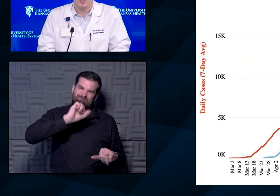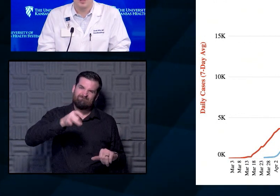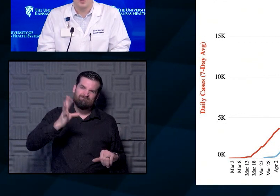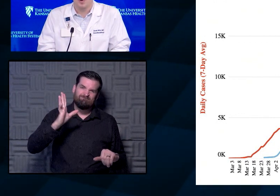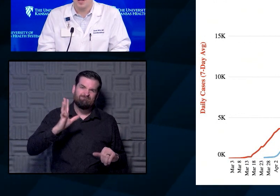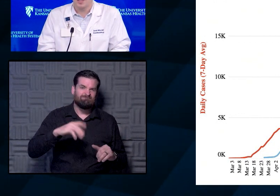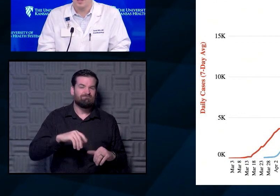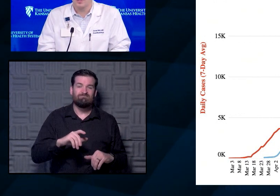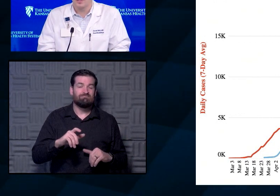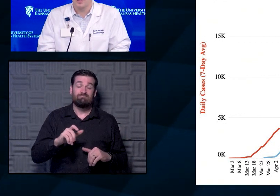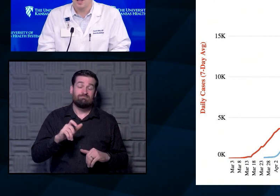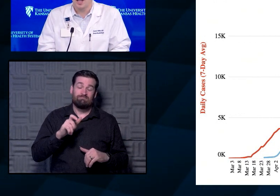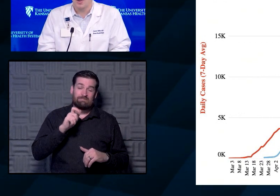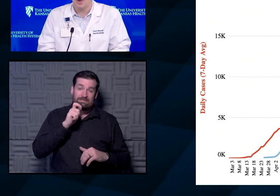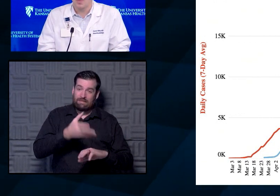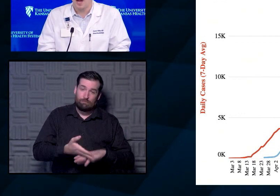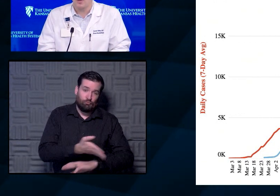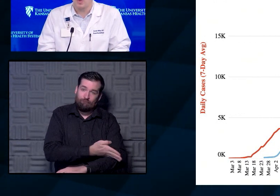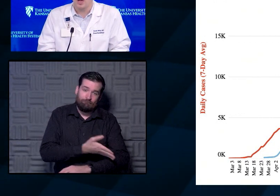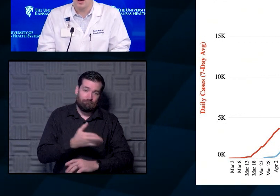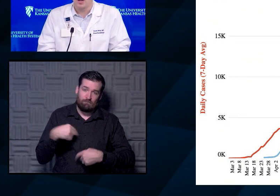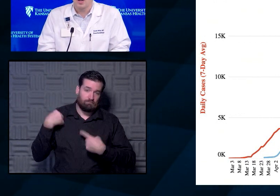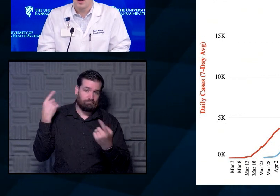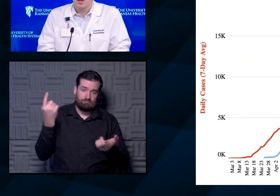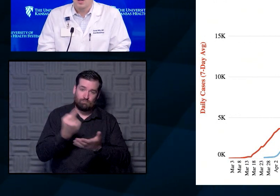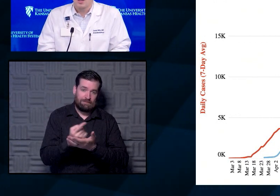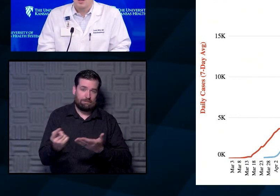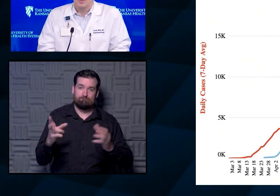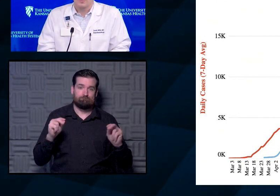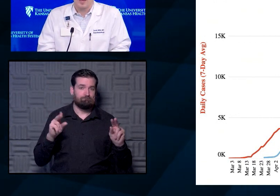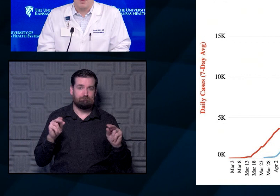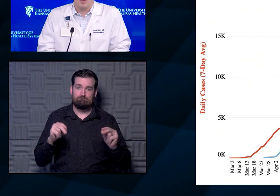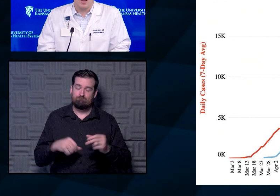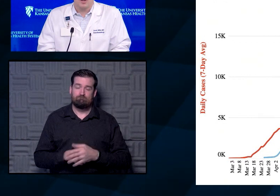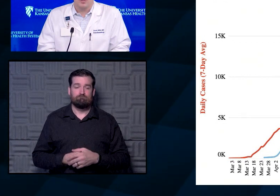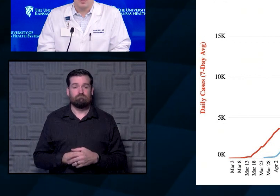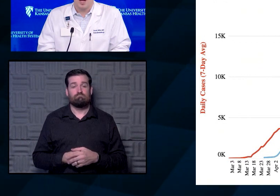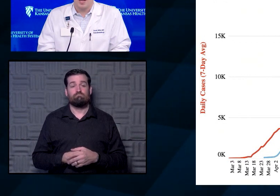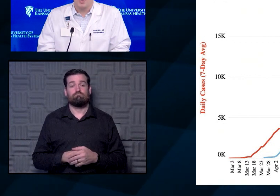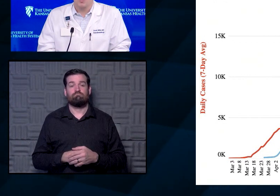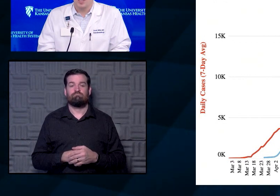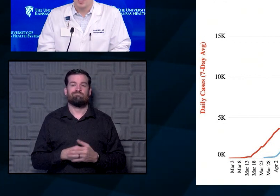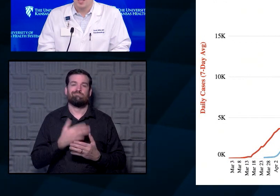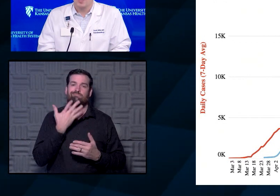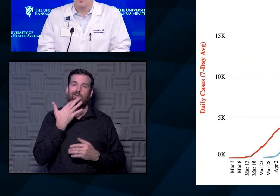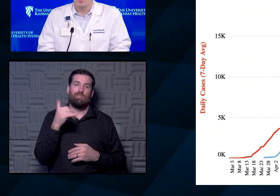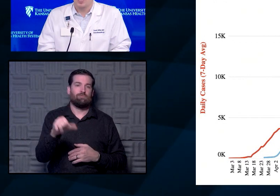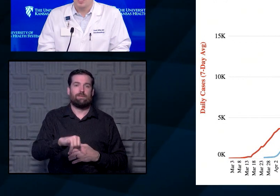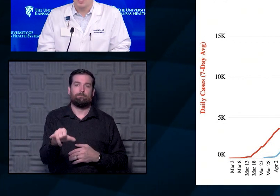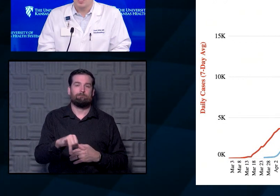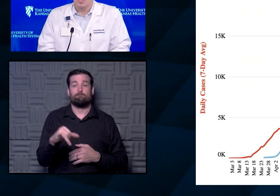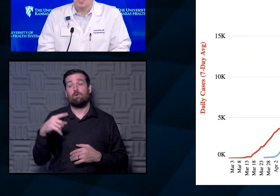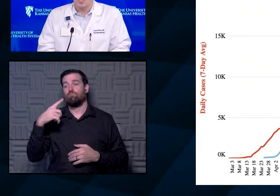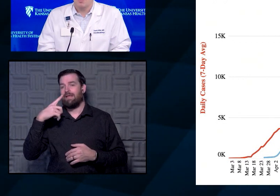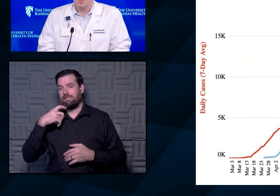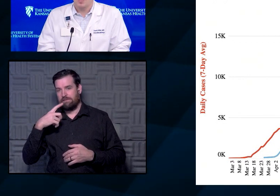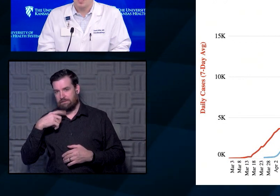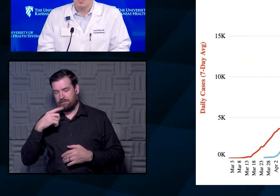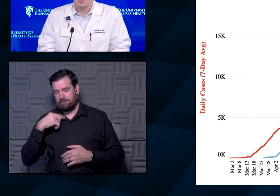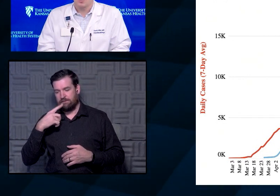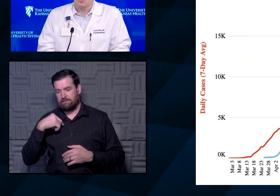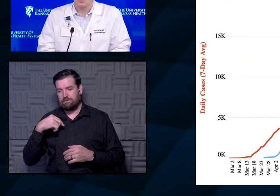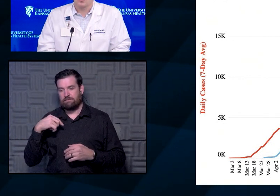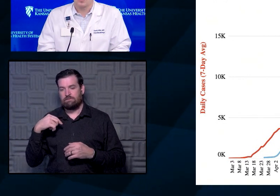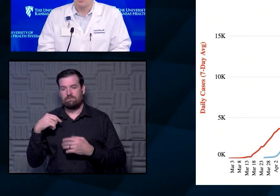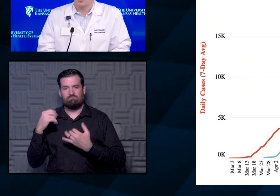changed in a good way, at least, over the past week. The same colors apply here, red lines being